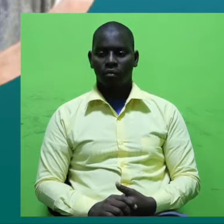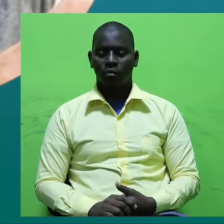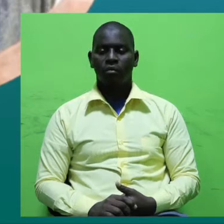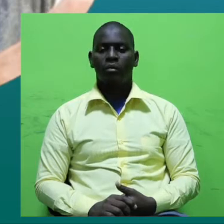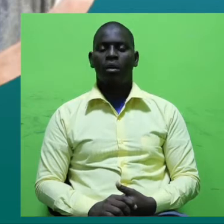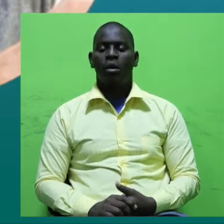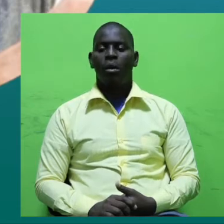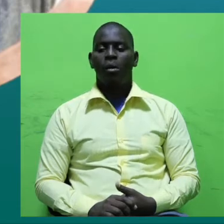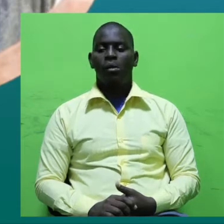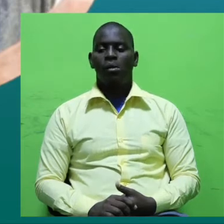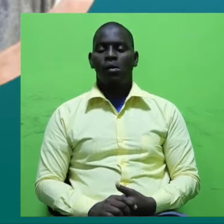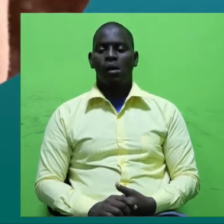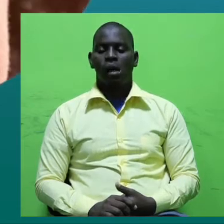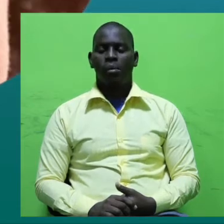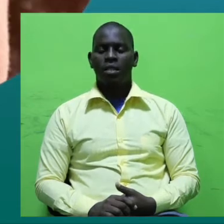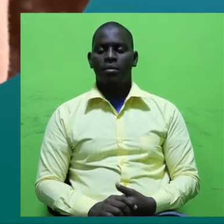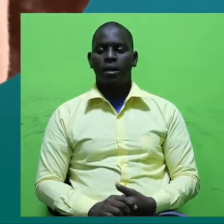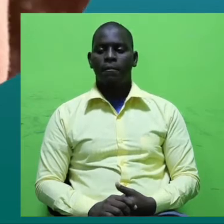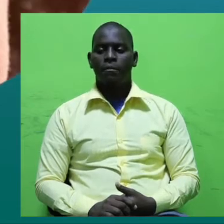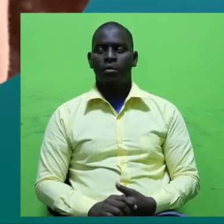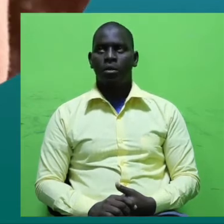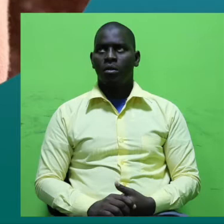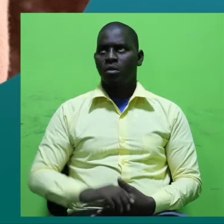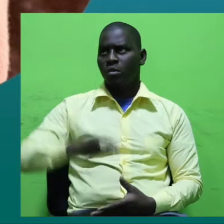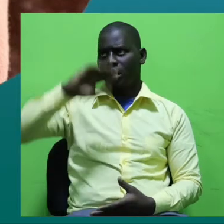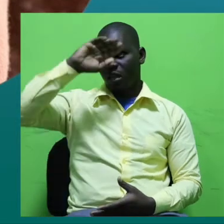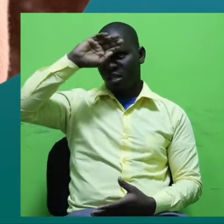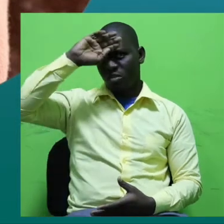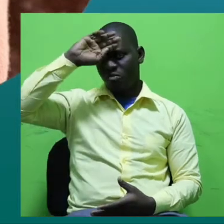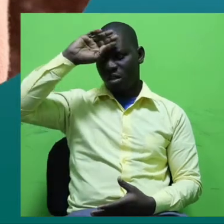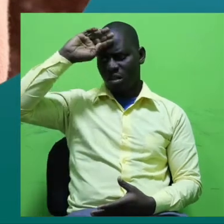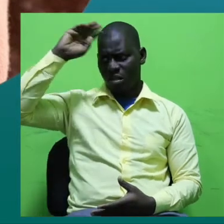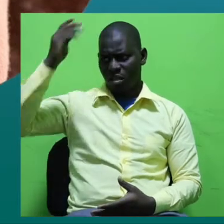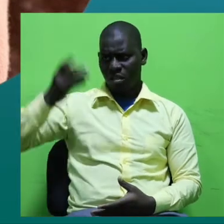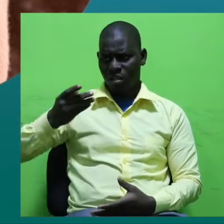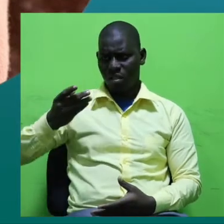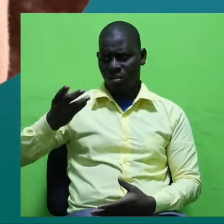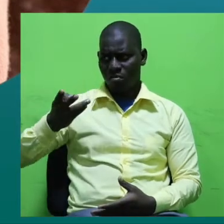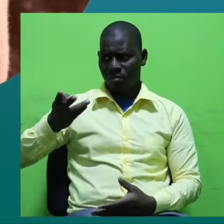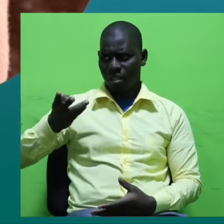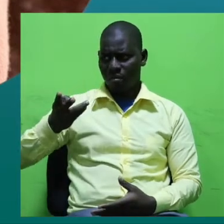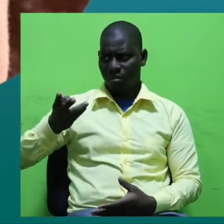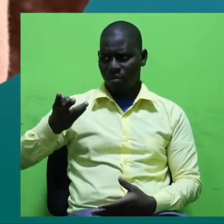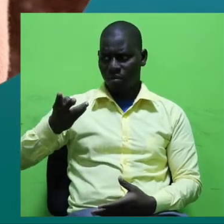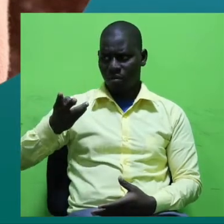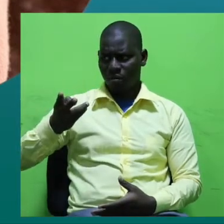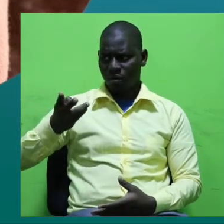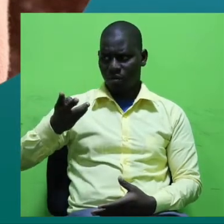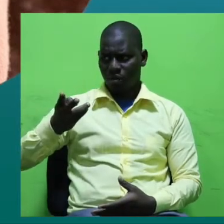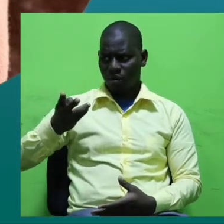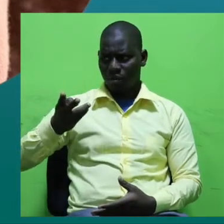and grasshopper, and so on. Tongue. We use tongue to taste various things. By use of tongue, we